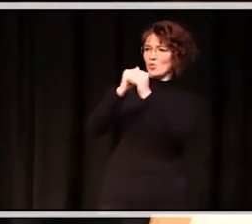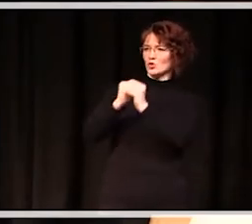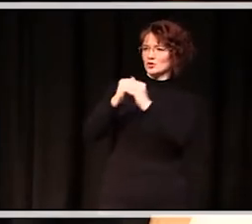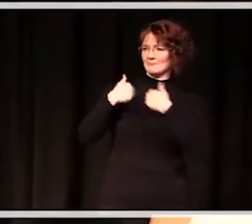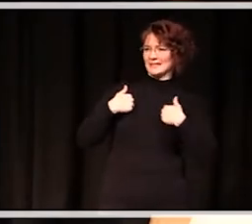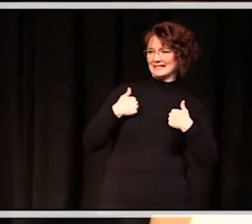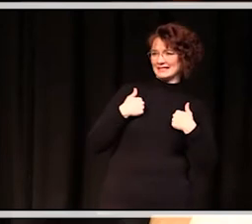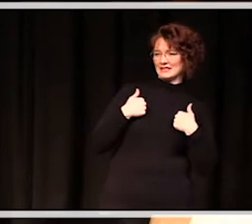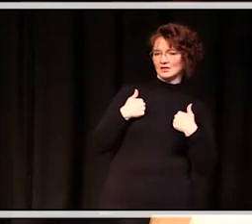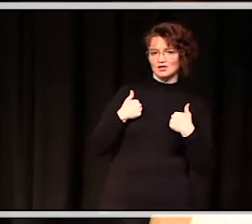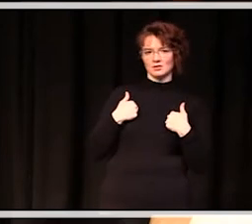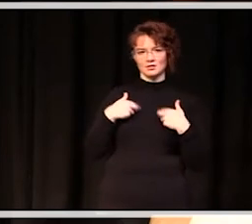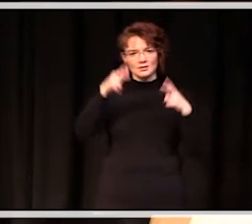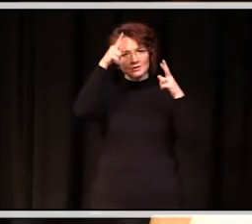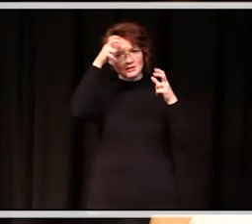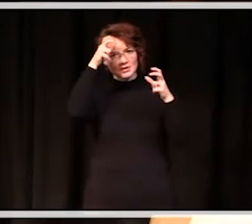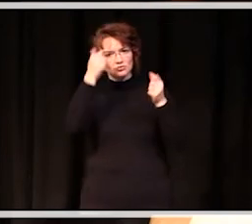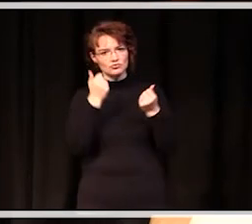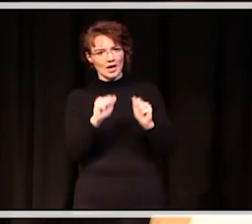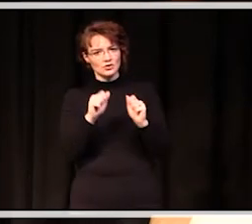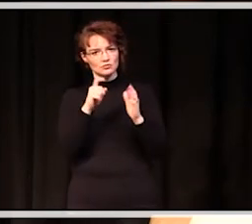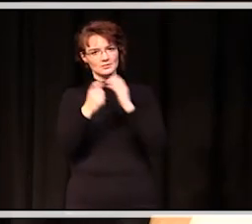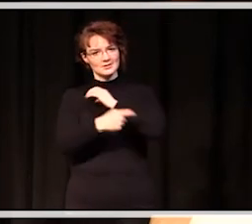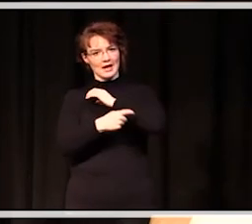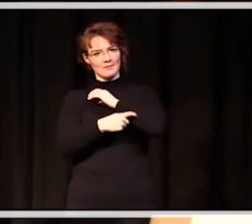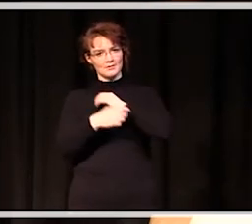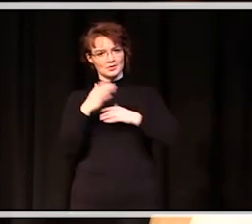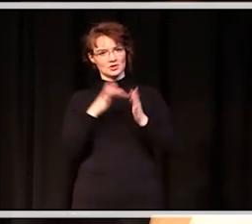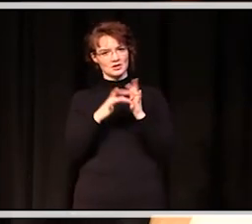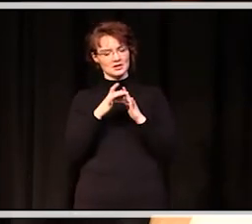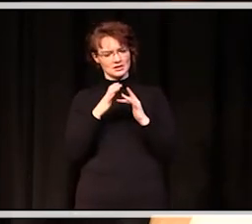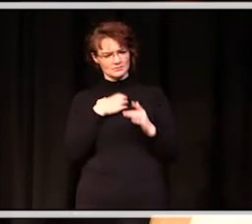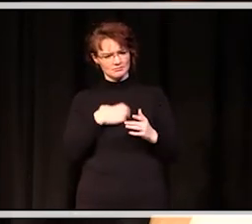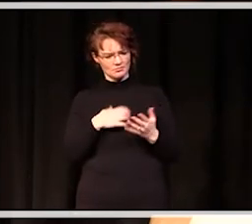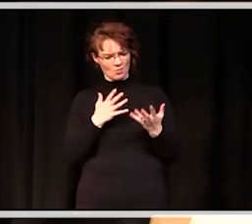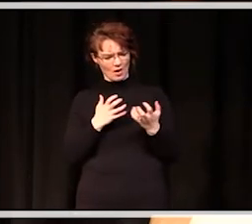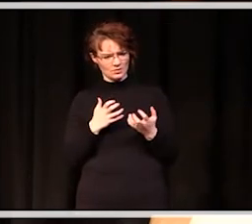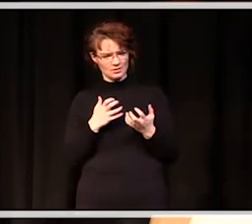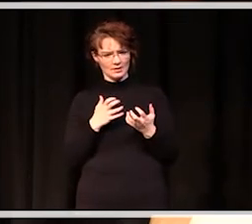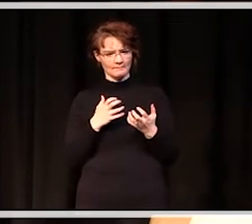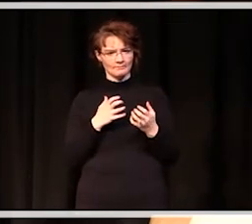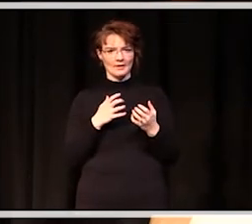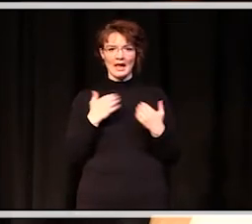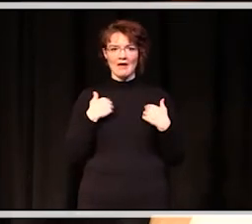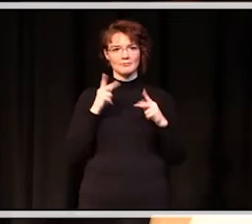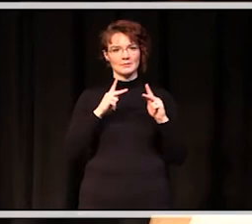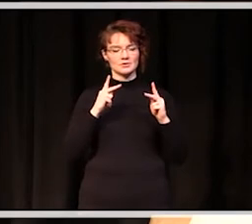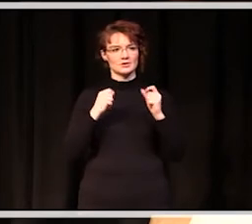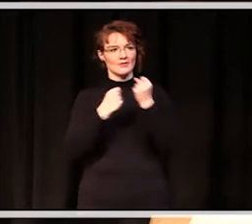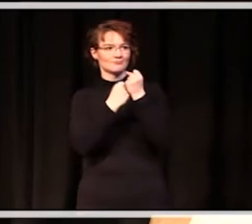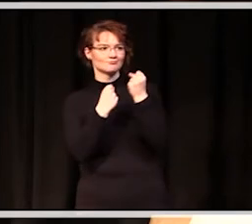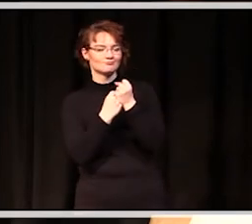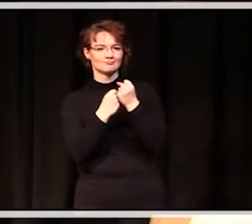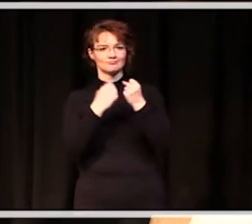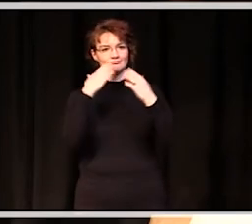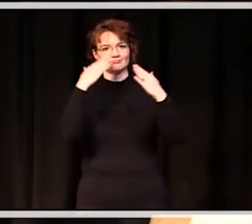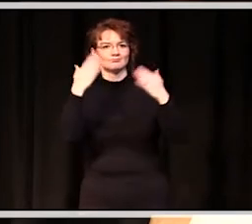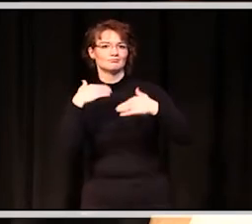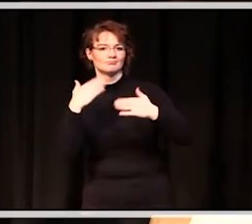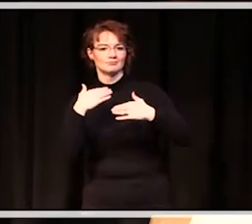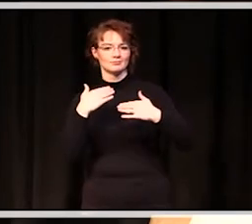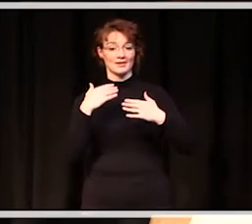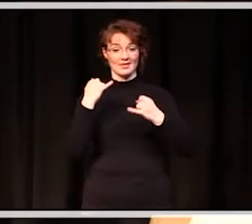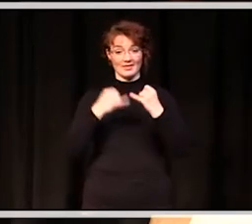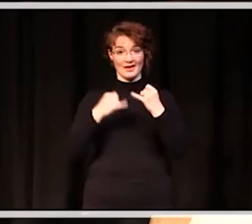is tempting Jesus' appetites. He's tempting Jesus with the affirmation of people. Do something spectacular. And this last